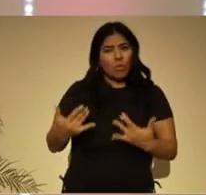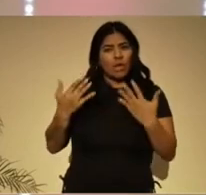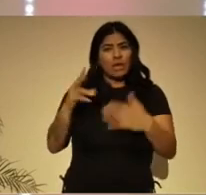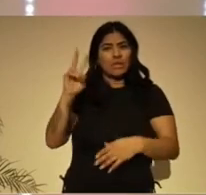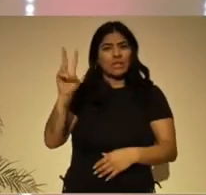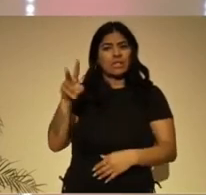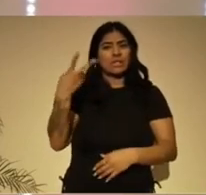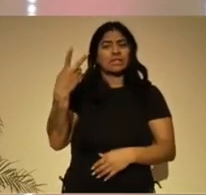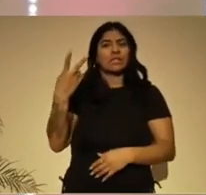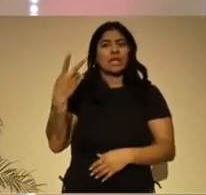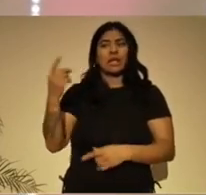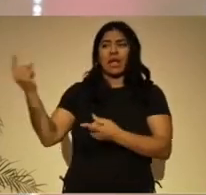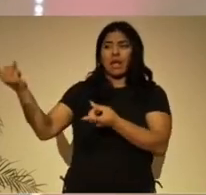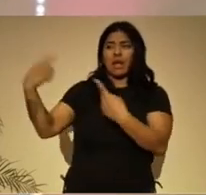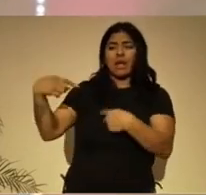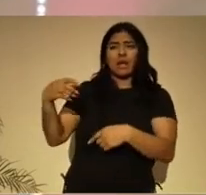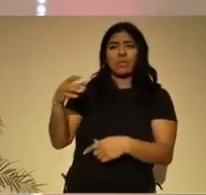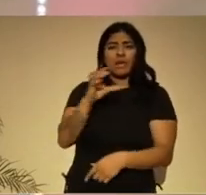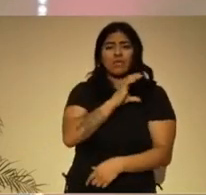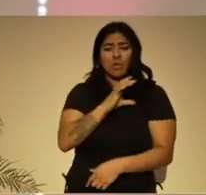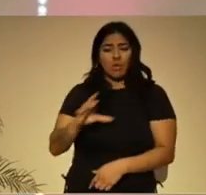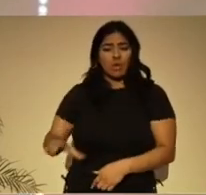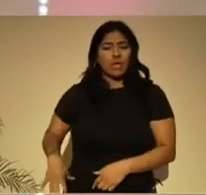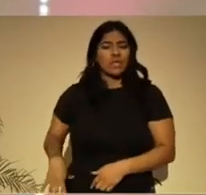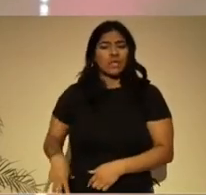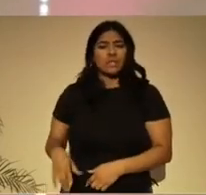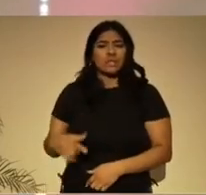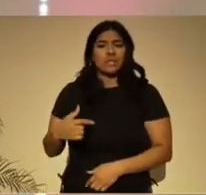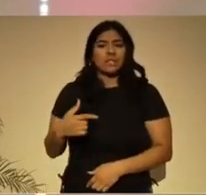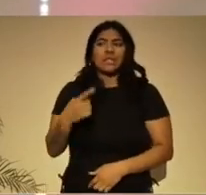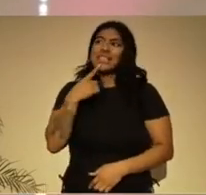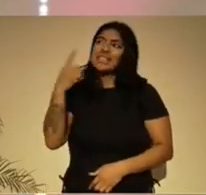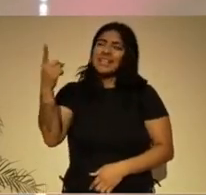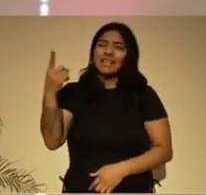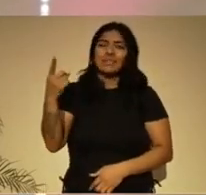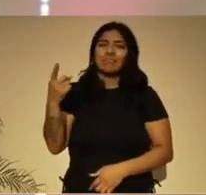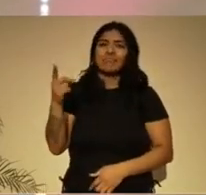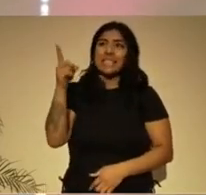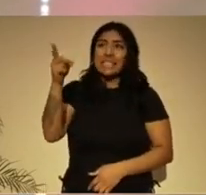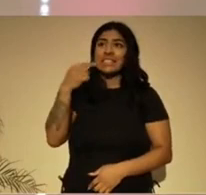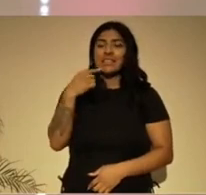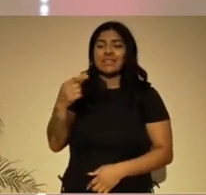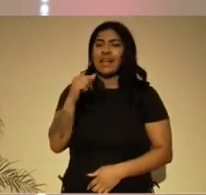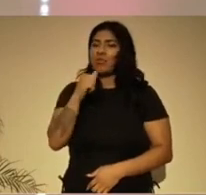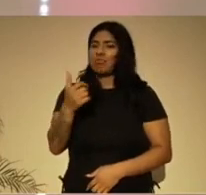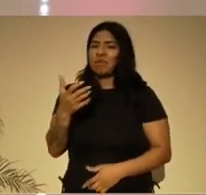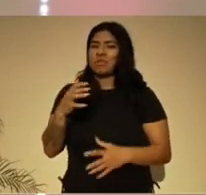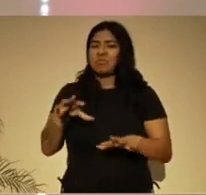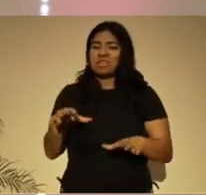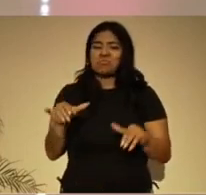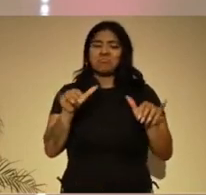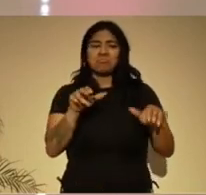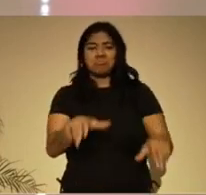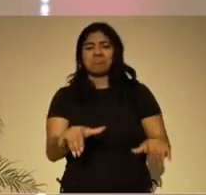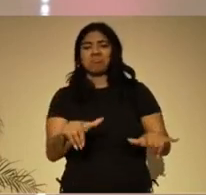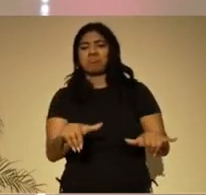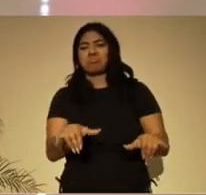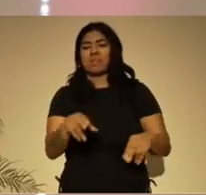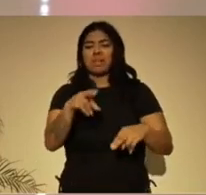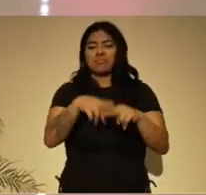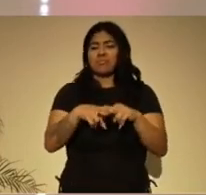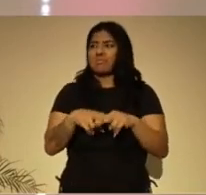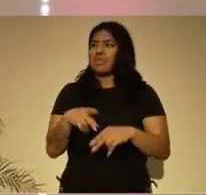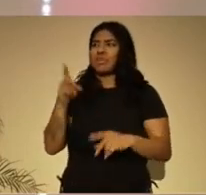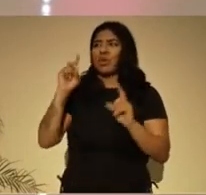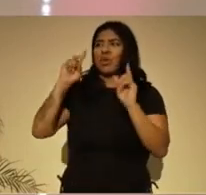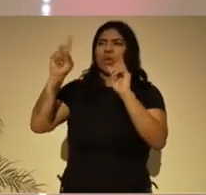Christ, Jesus is telling you, hey, I don't want you to be passive. I don't want you to just sit there and wait. You ever go to a waiting room